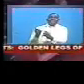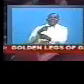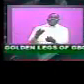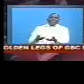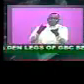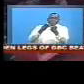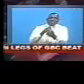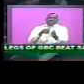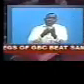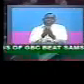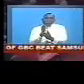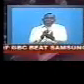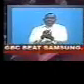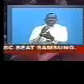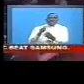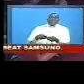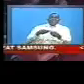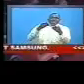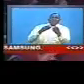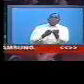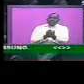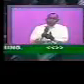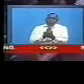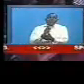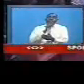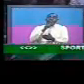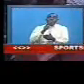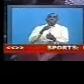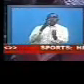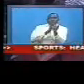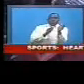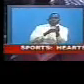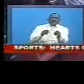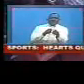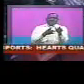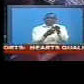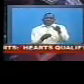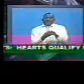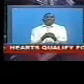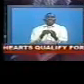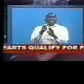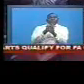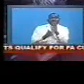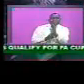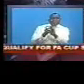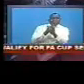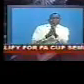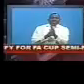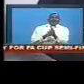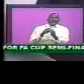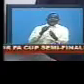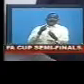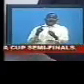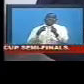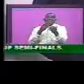so today on the condition that he provides the original copies as the one he had were photocopies. Counsel for the petitioners,